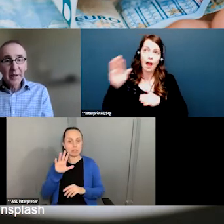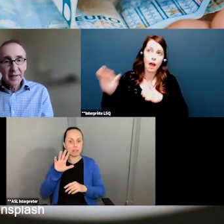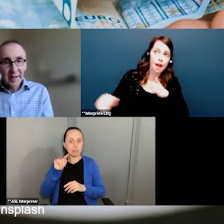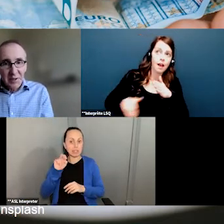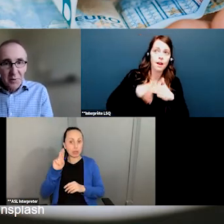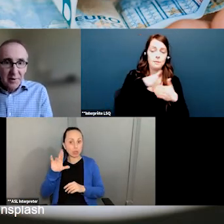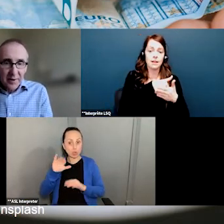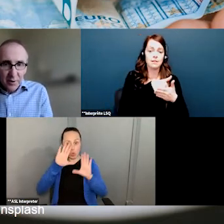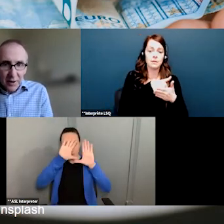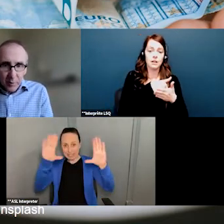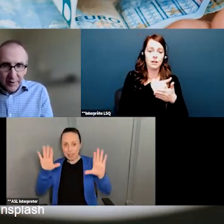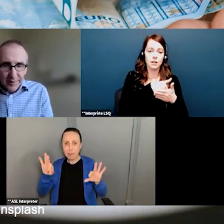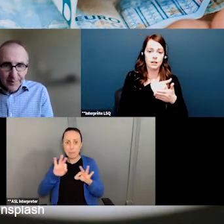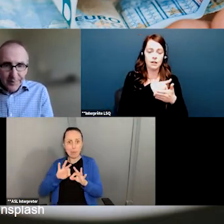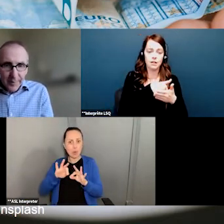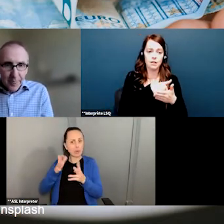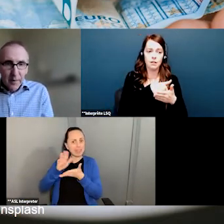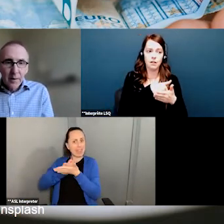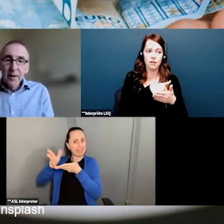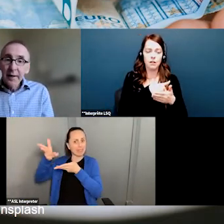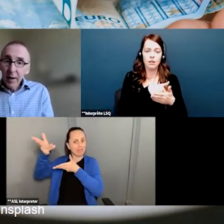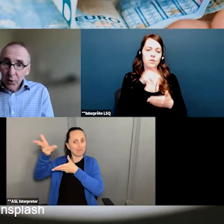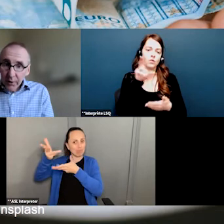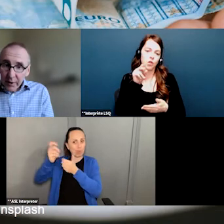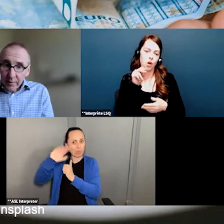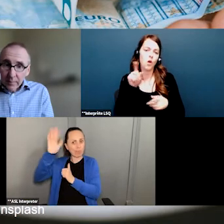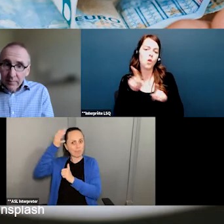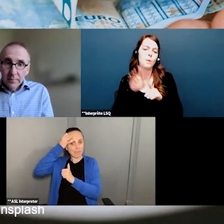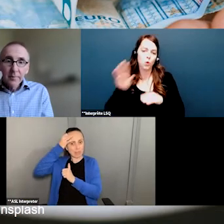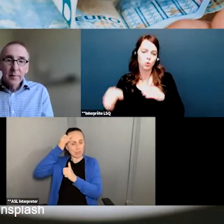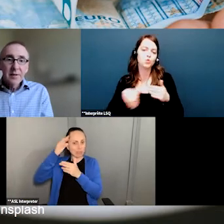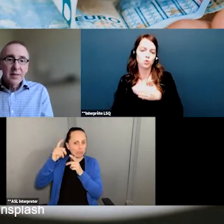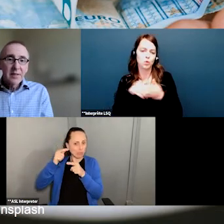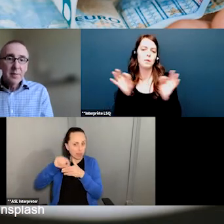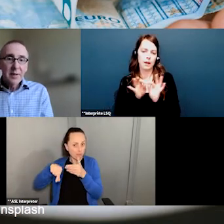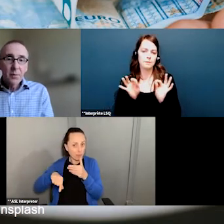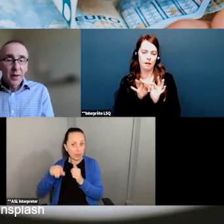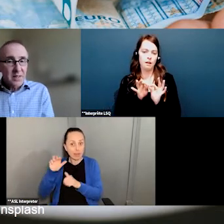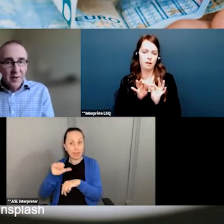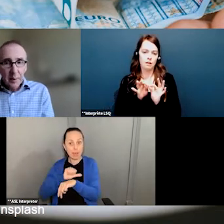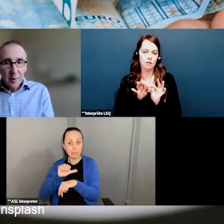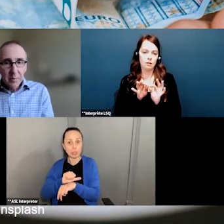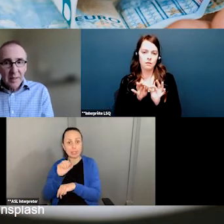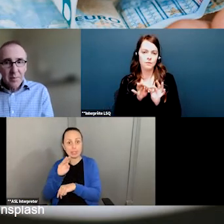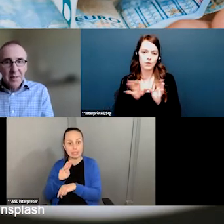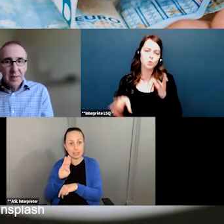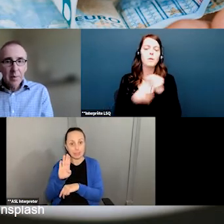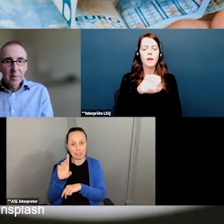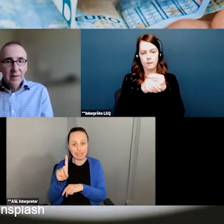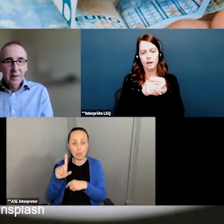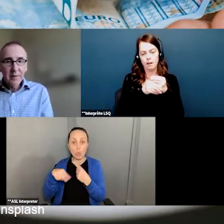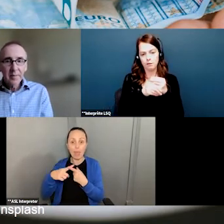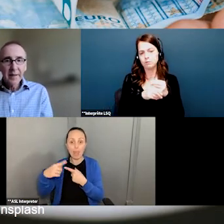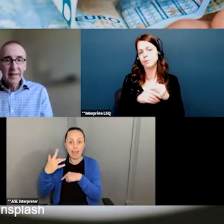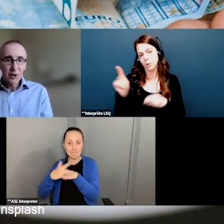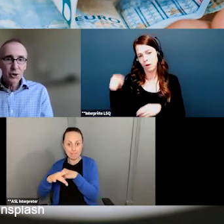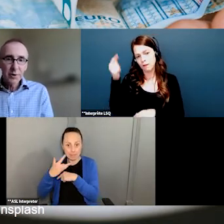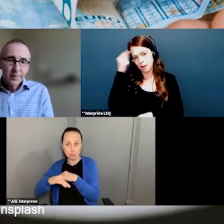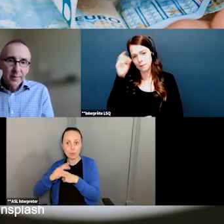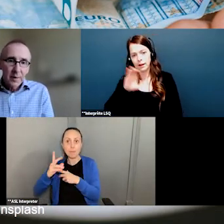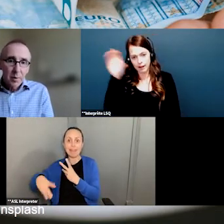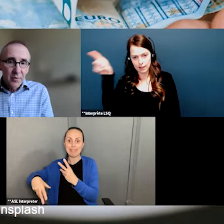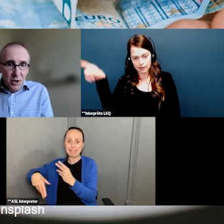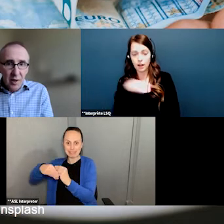to play nice with the federal government. In Alberta, the CDB, once available, must be supplemented by